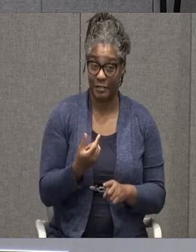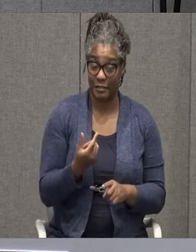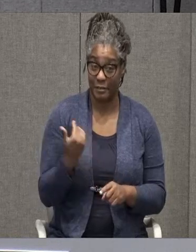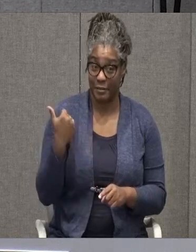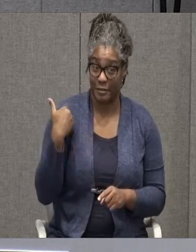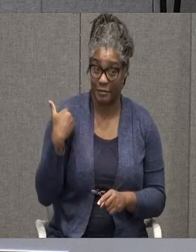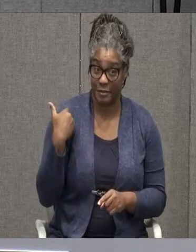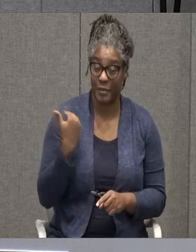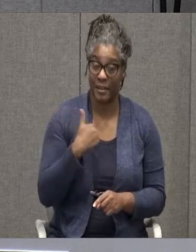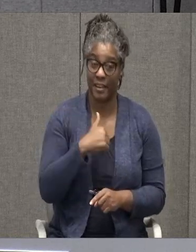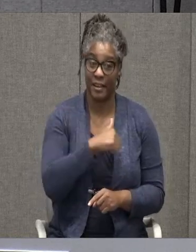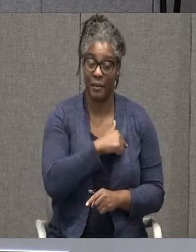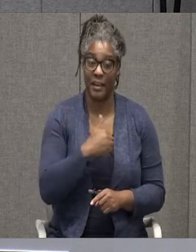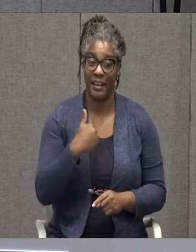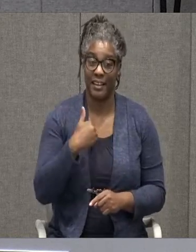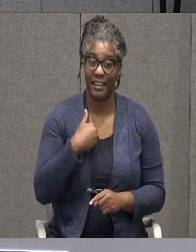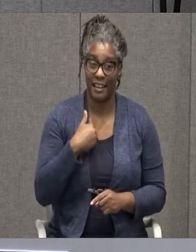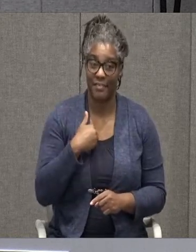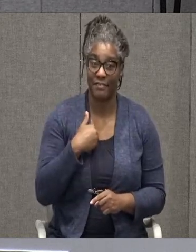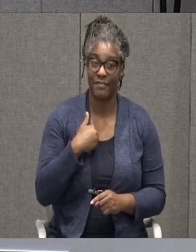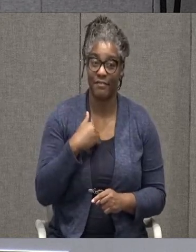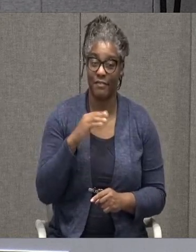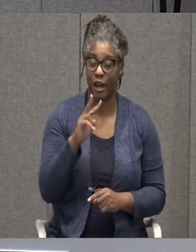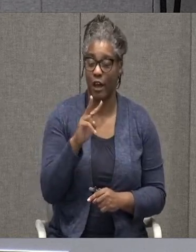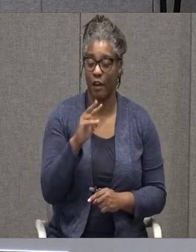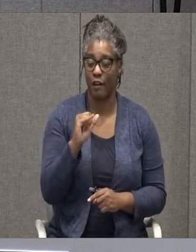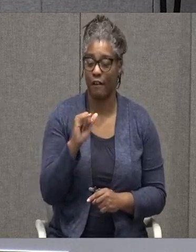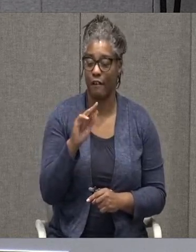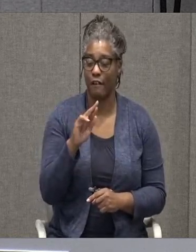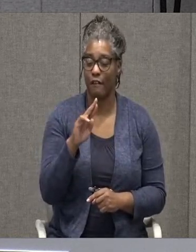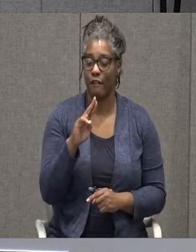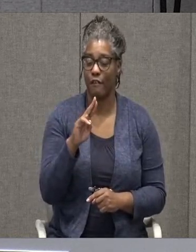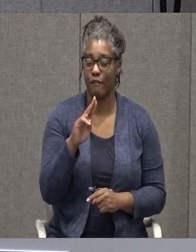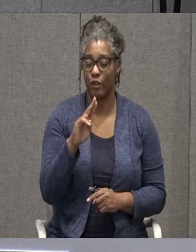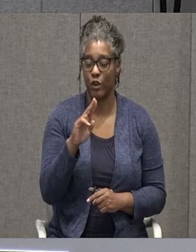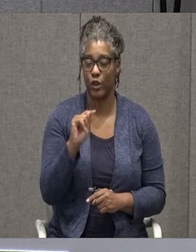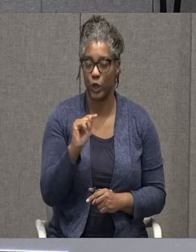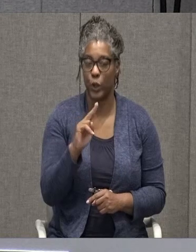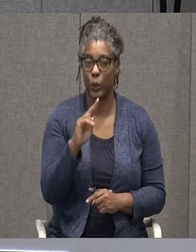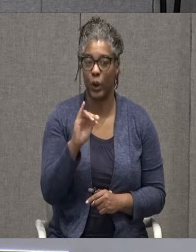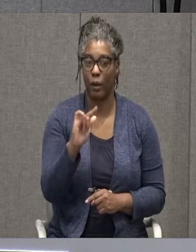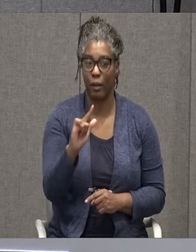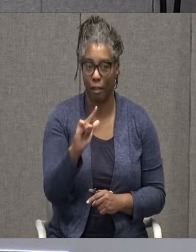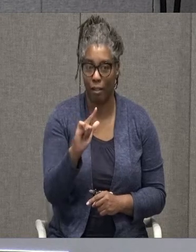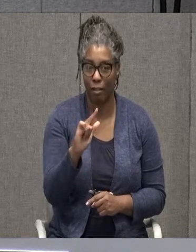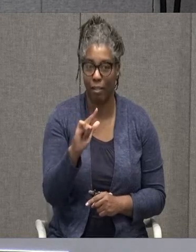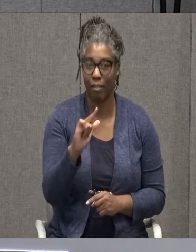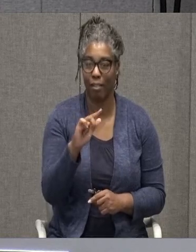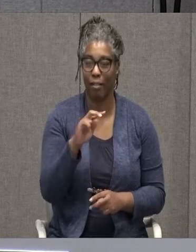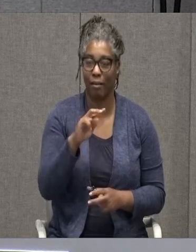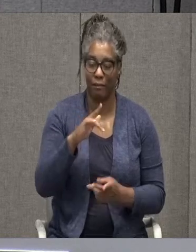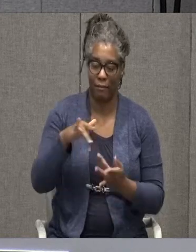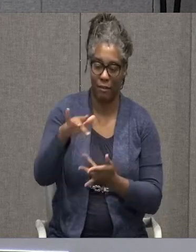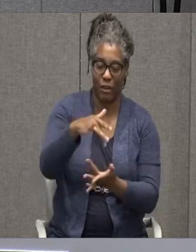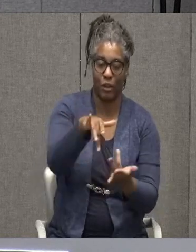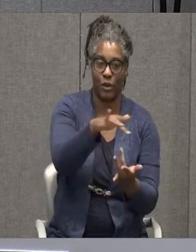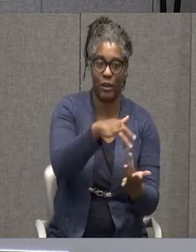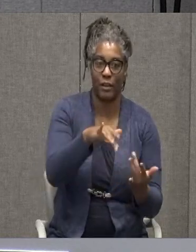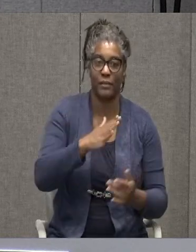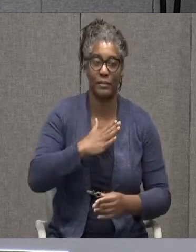our virtual field day. Once again, I'm Mr. Dunham, and I teach at